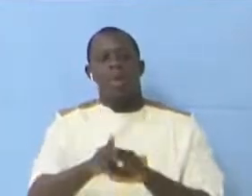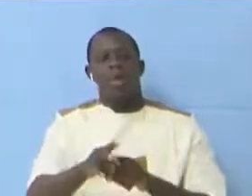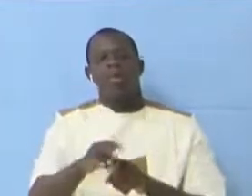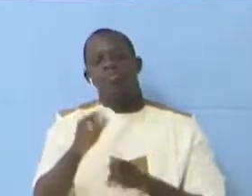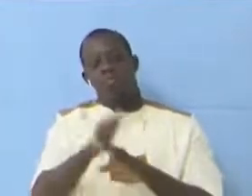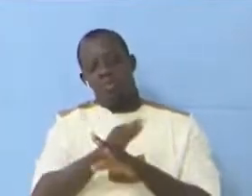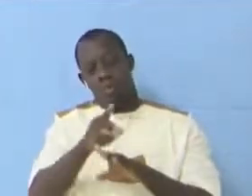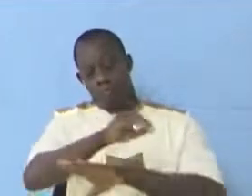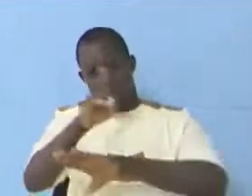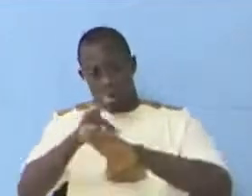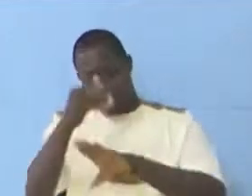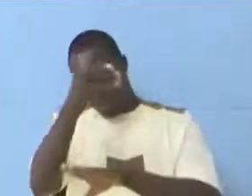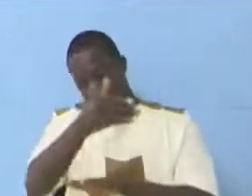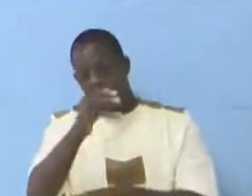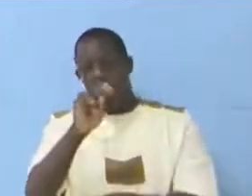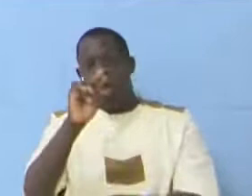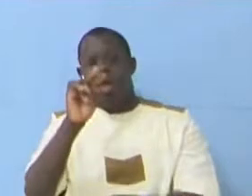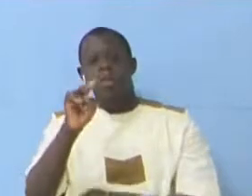me.